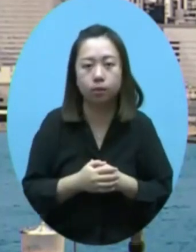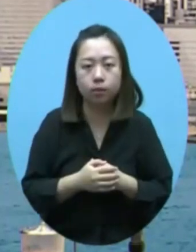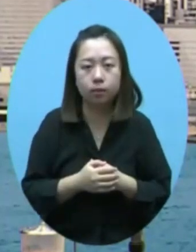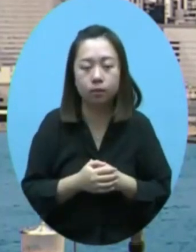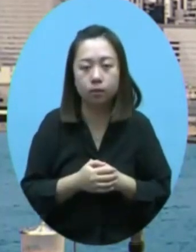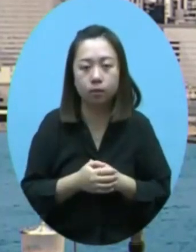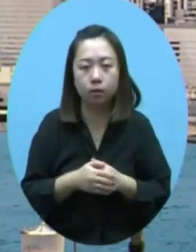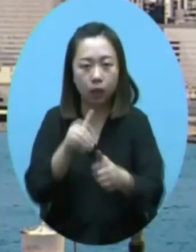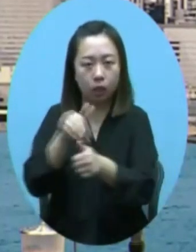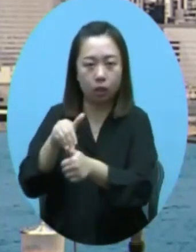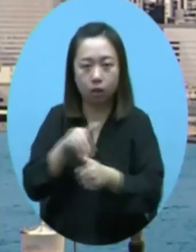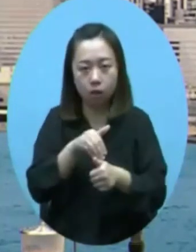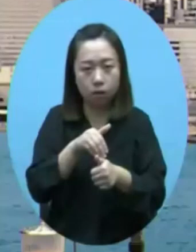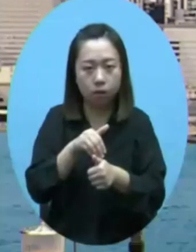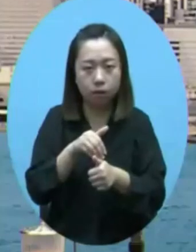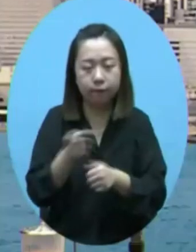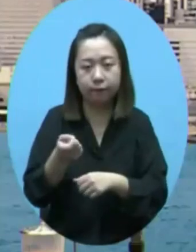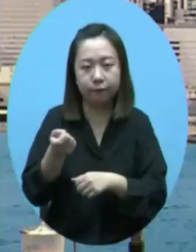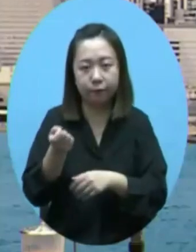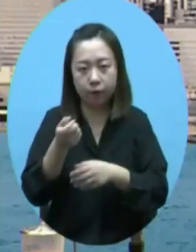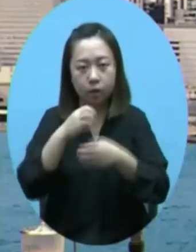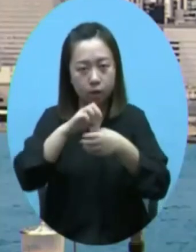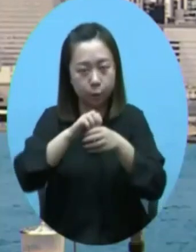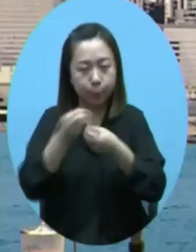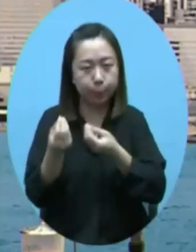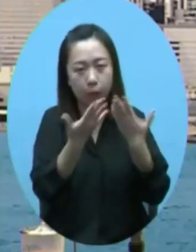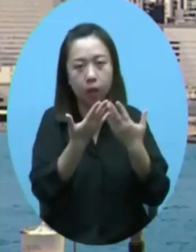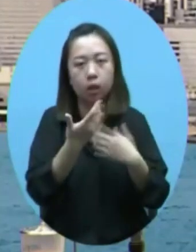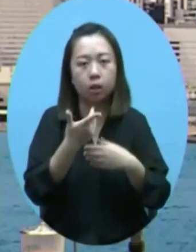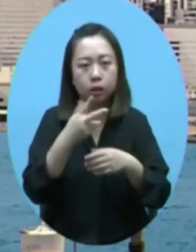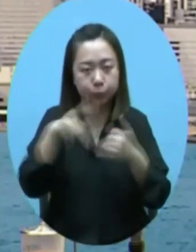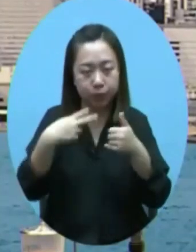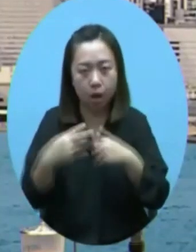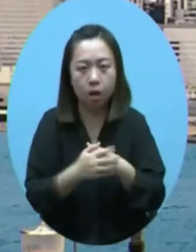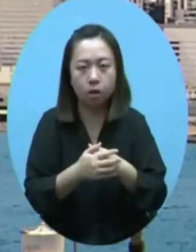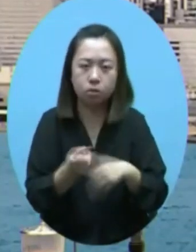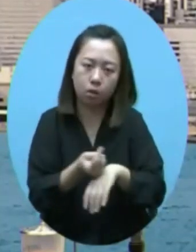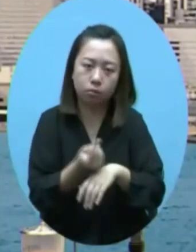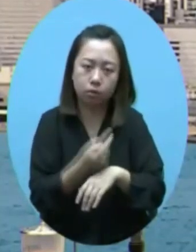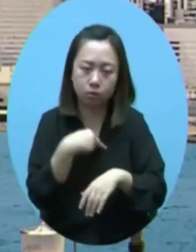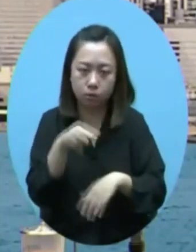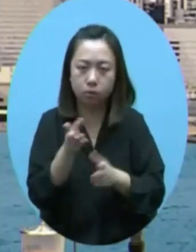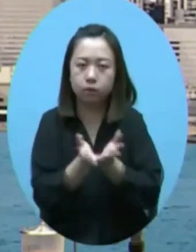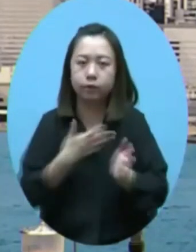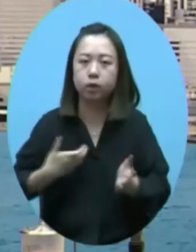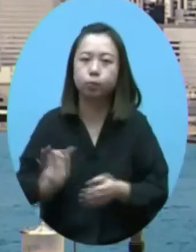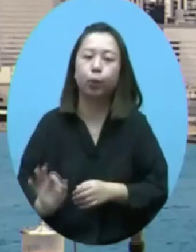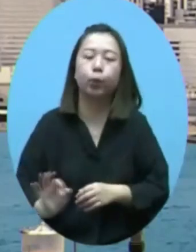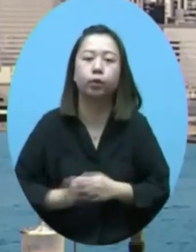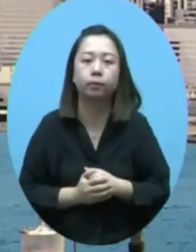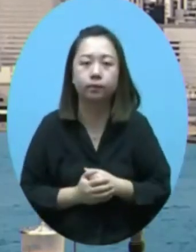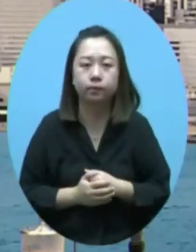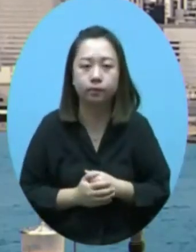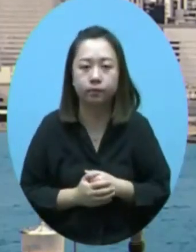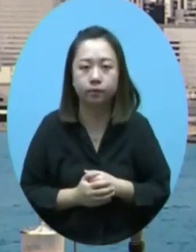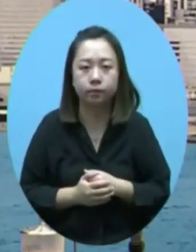the Yuk Hwa Nursing Home, and we've asked the staff there to return the sample bottles as soon as possible. We haven't